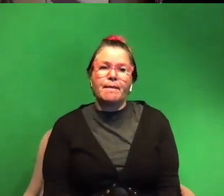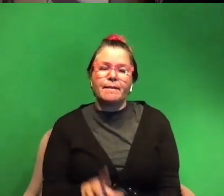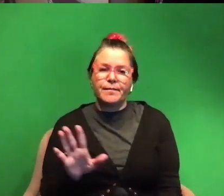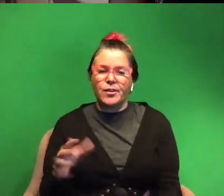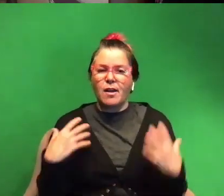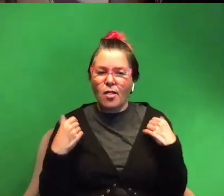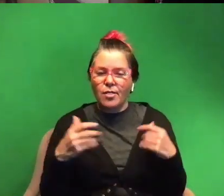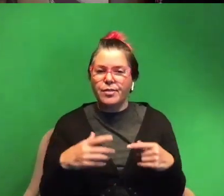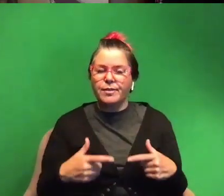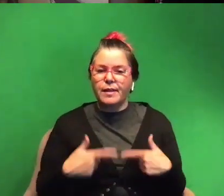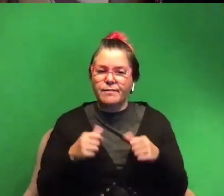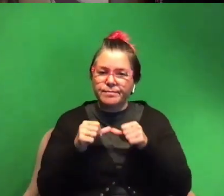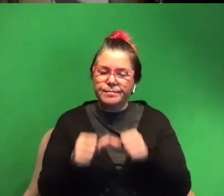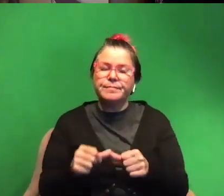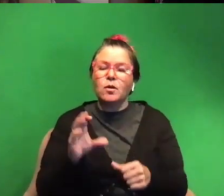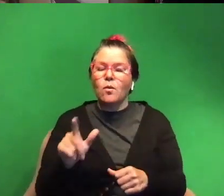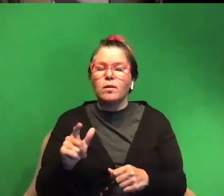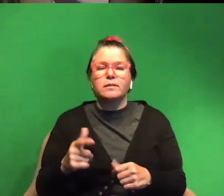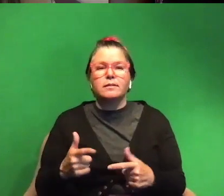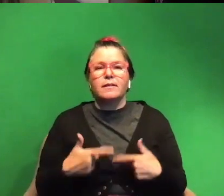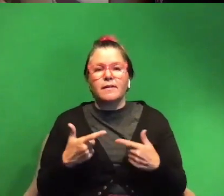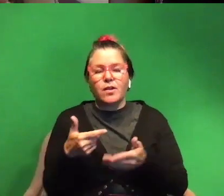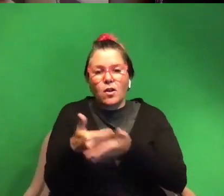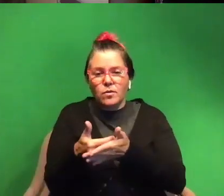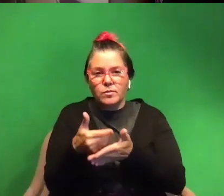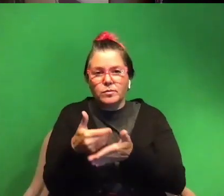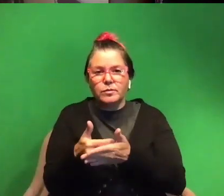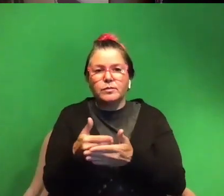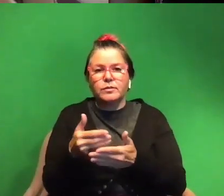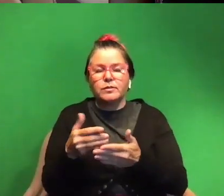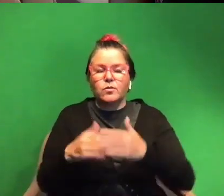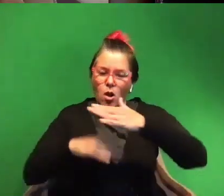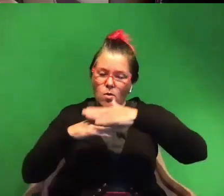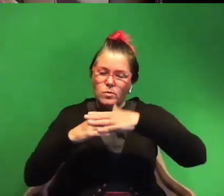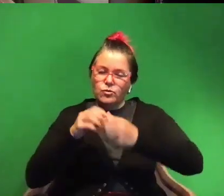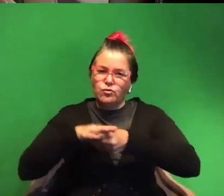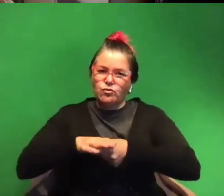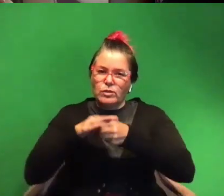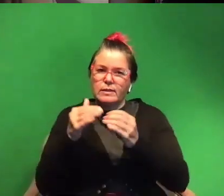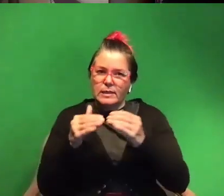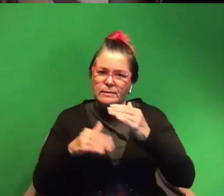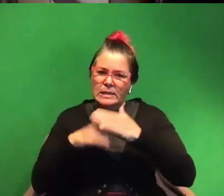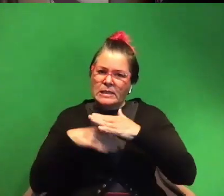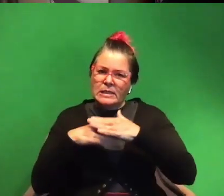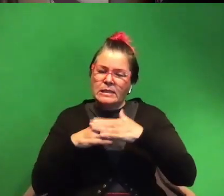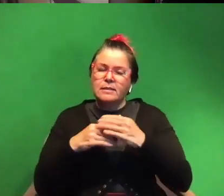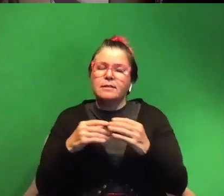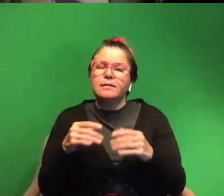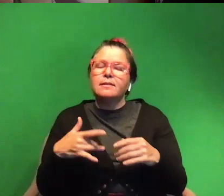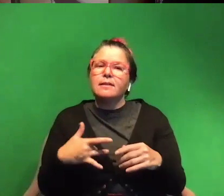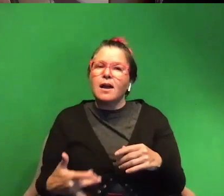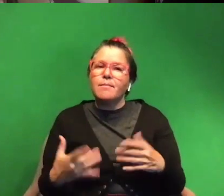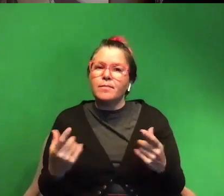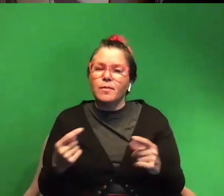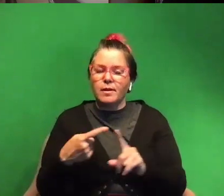corals. So like I said, corals live very, very close to their stress limits, and a really common one is their